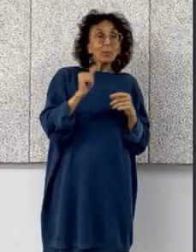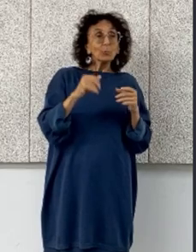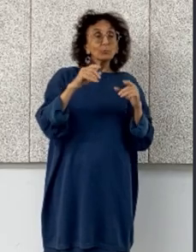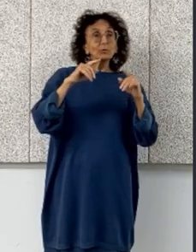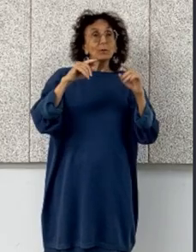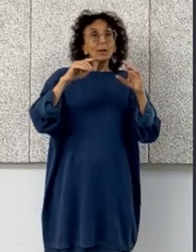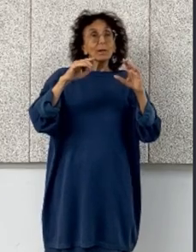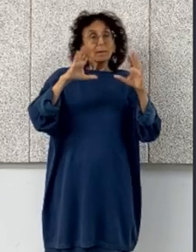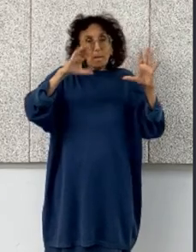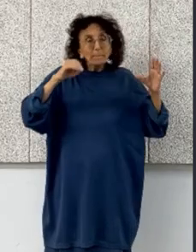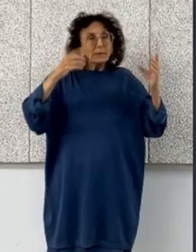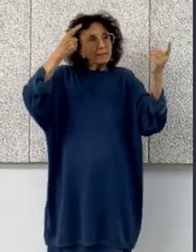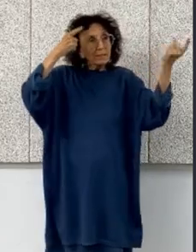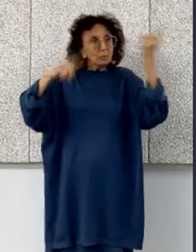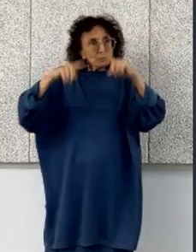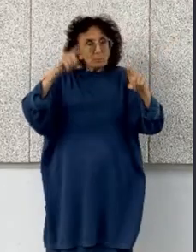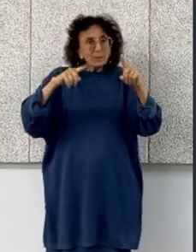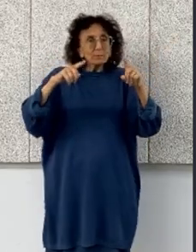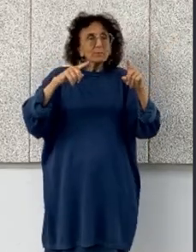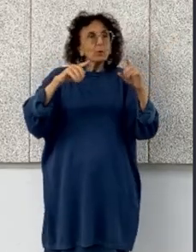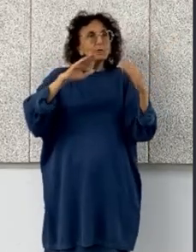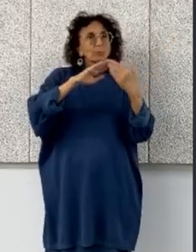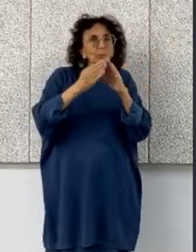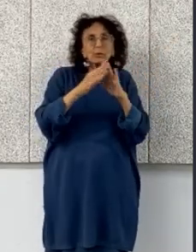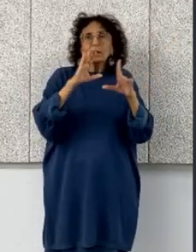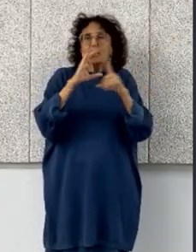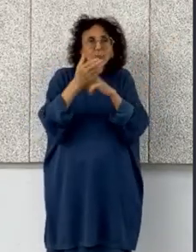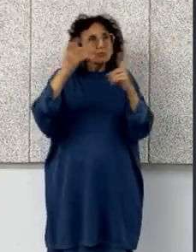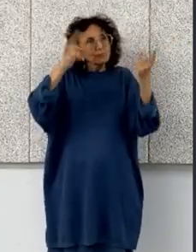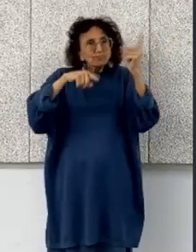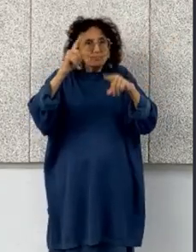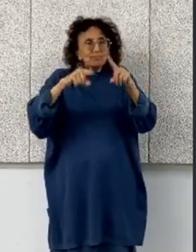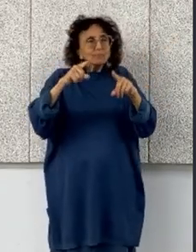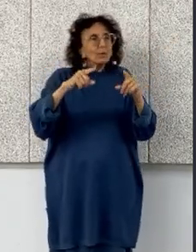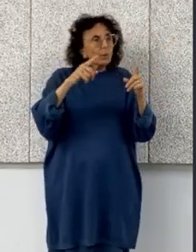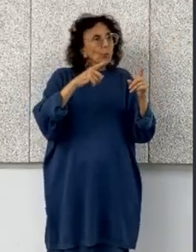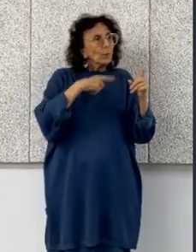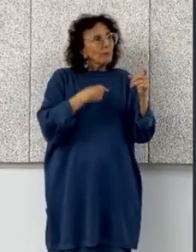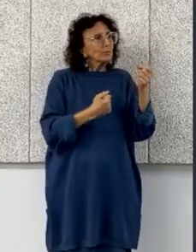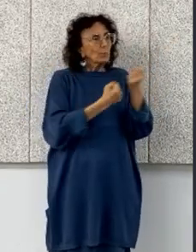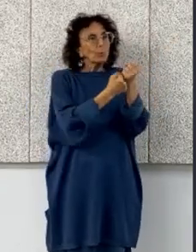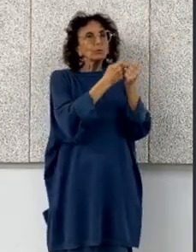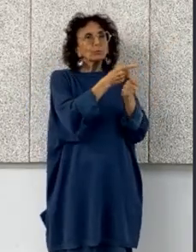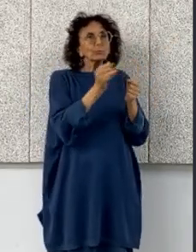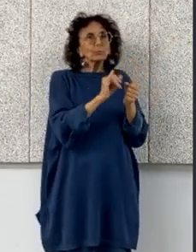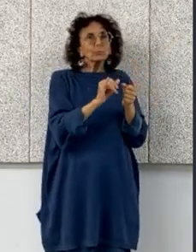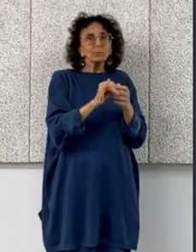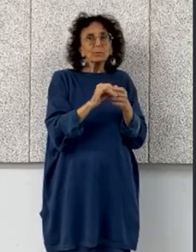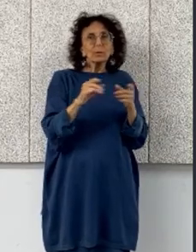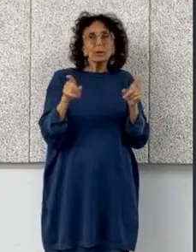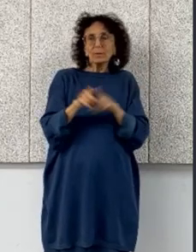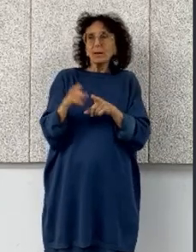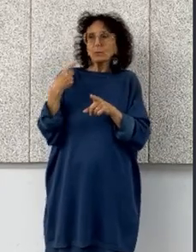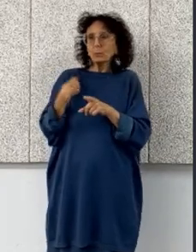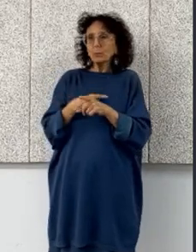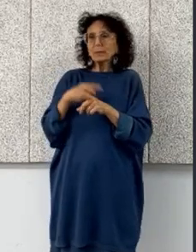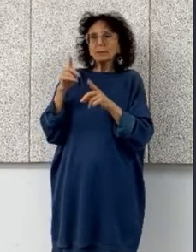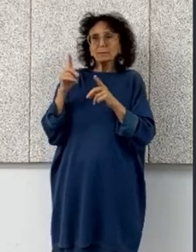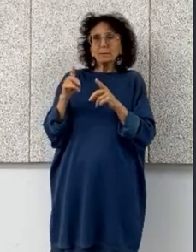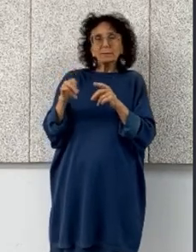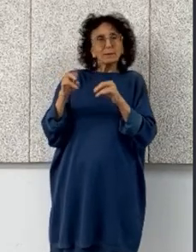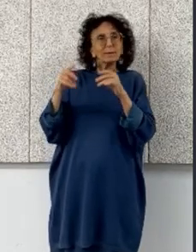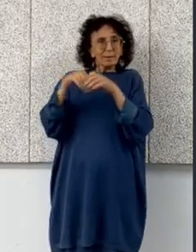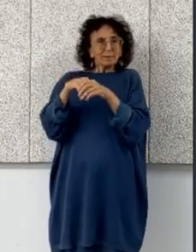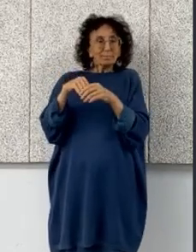And part of why I suspect that is we, not in the same way, but we also developed meeting agreements at ART New York. And they continue